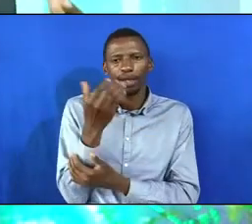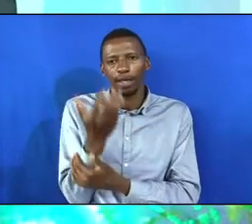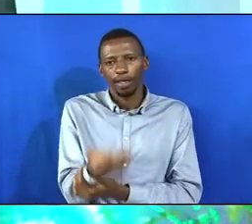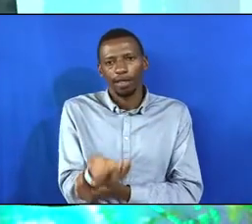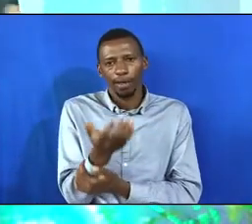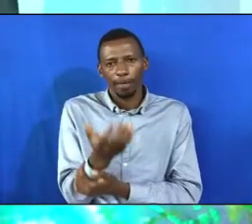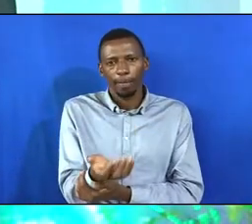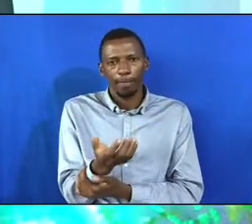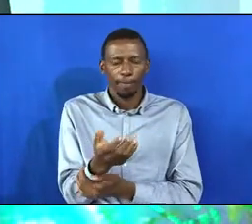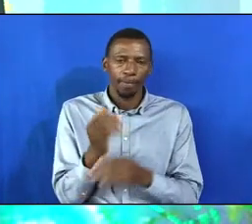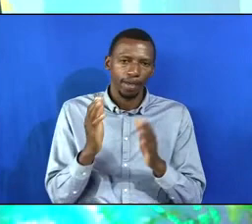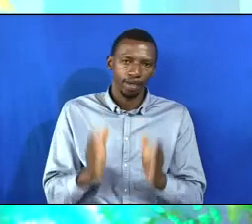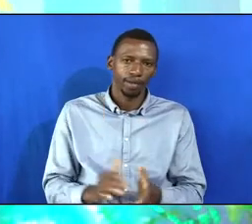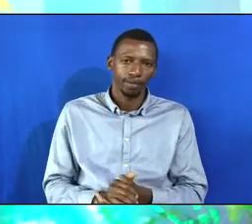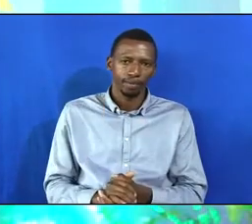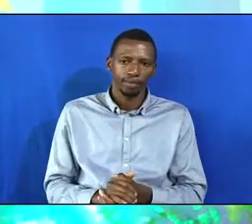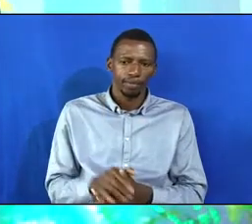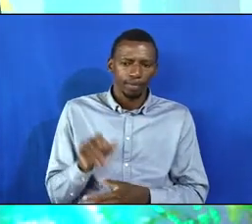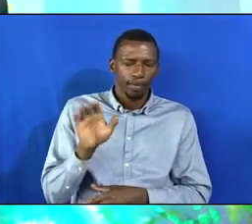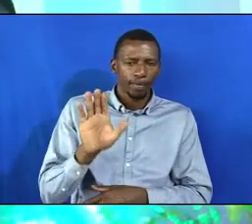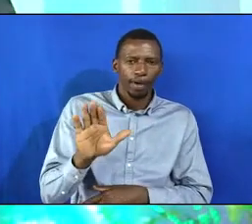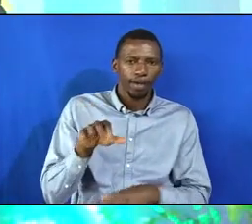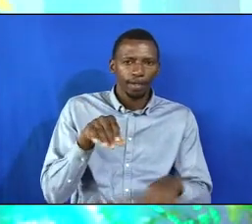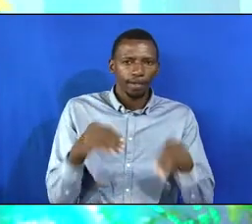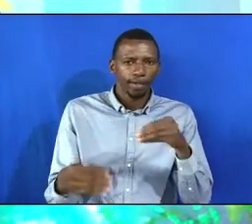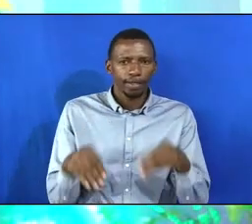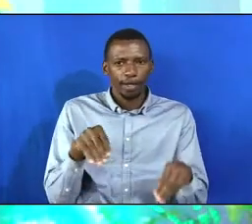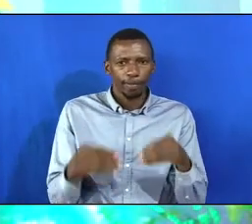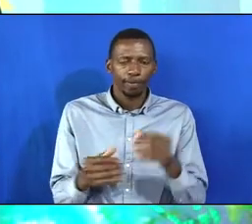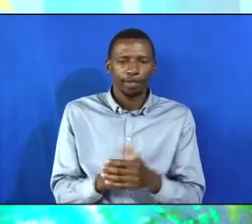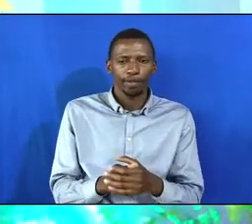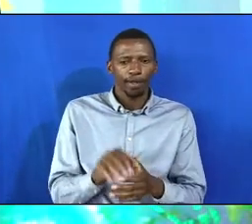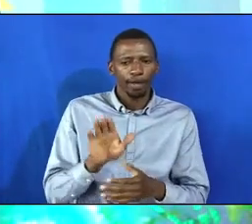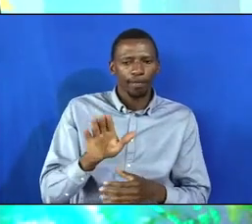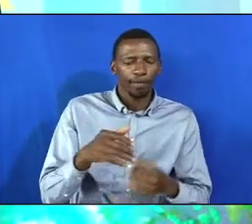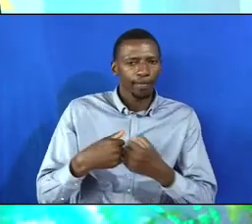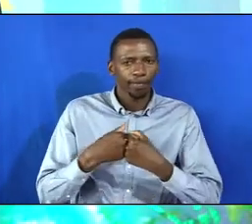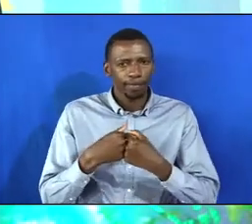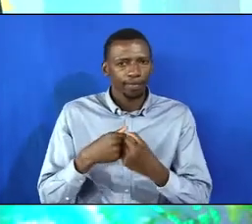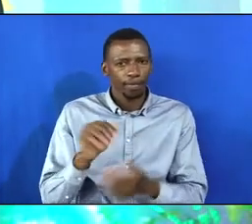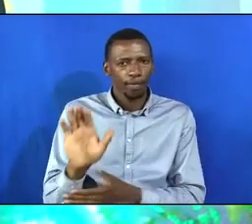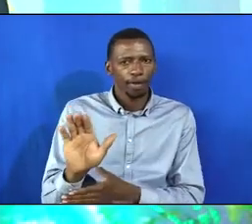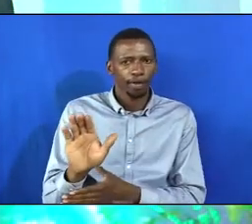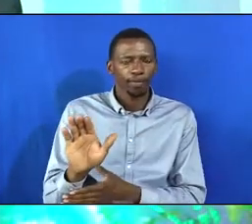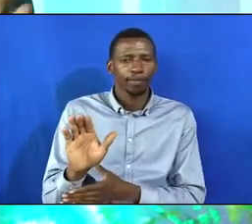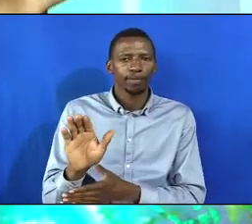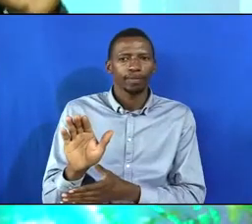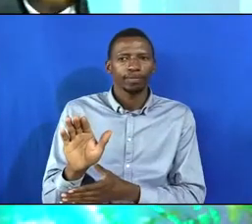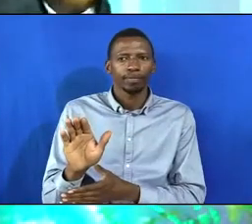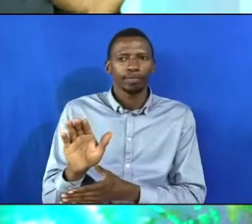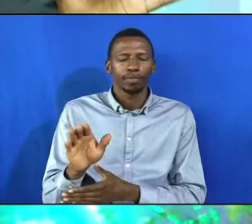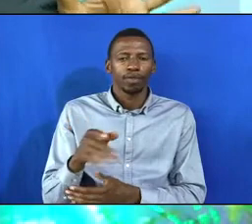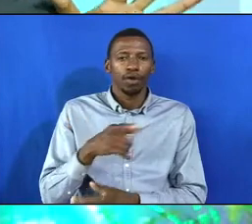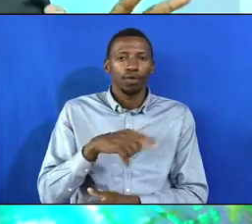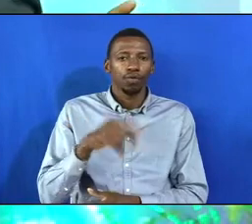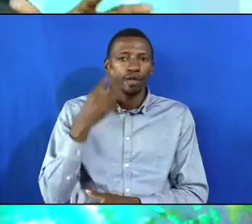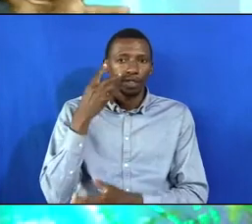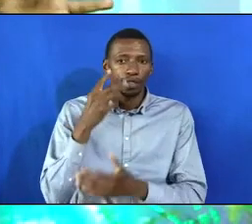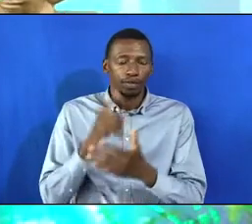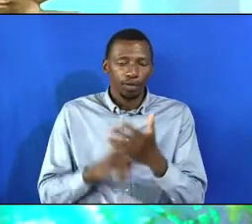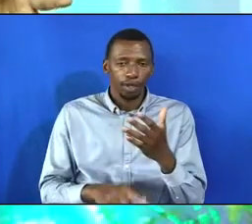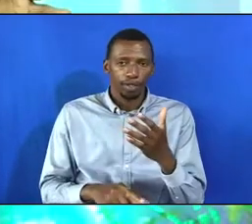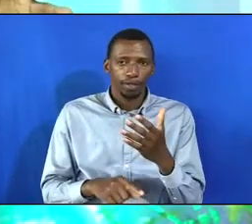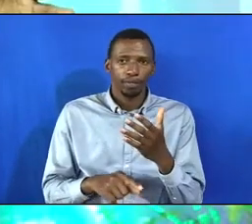In the disability of this man here, in the circumstances of this man here, we see the plight of